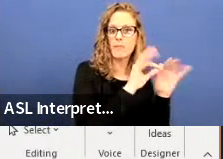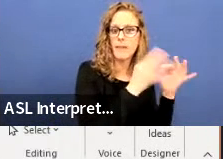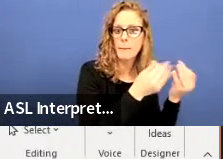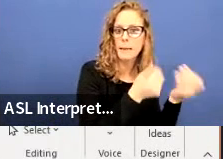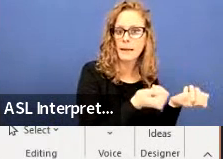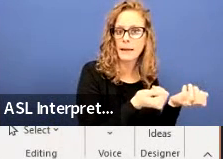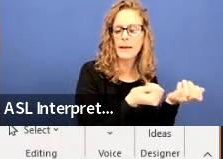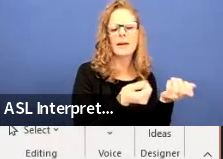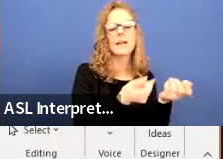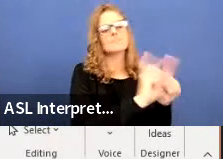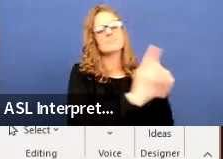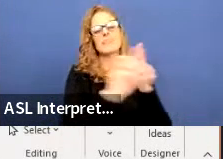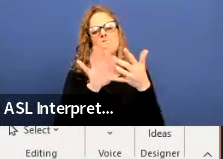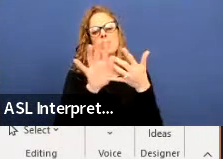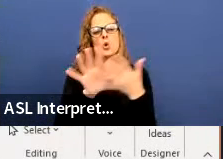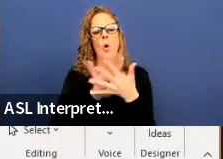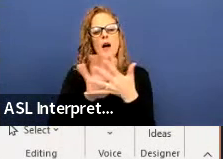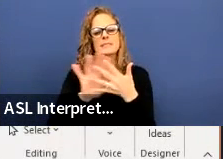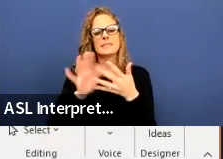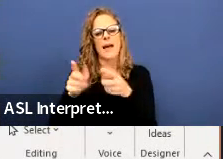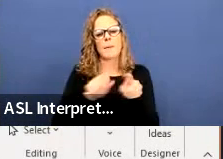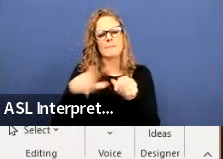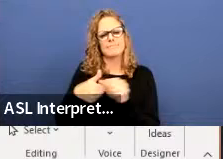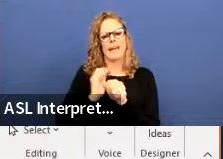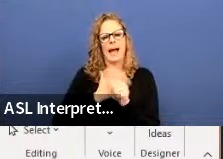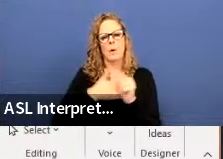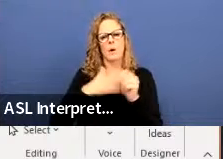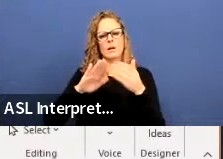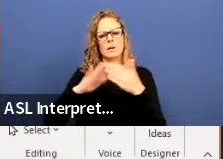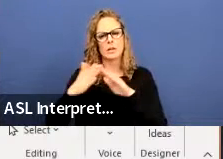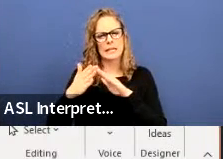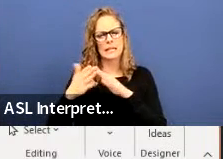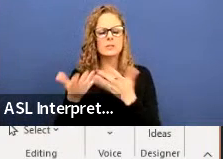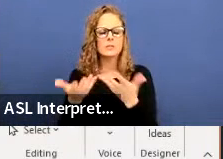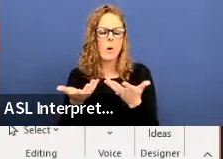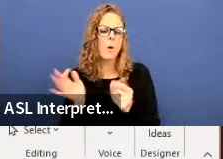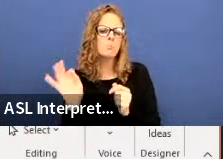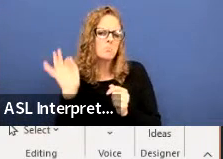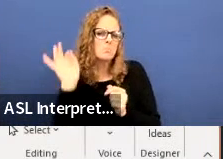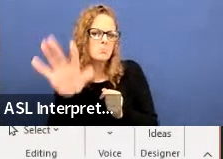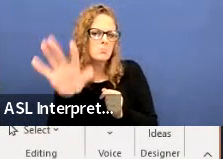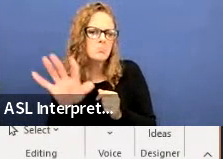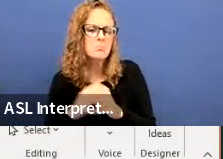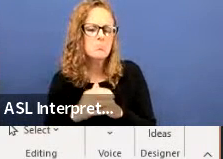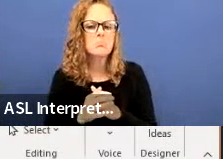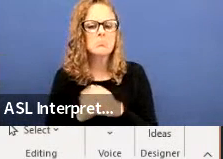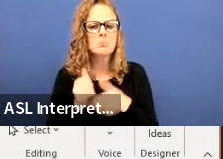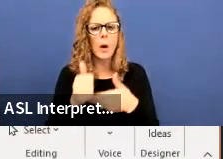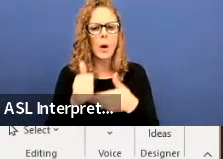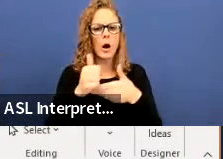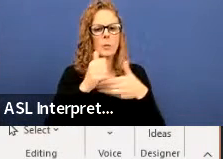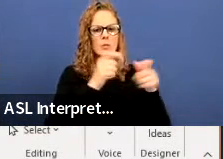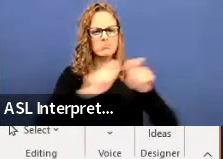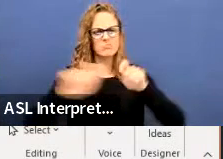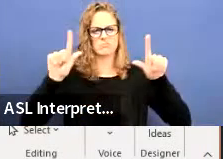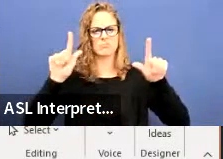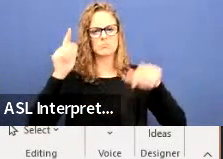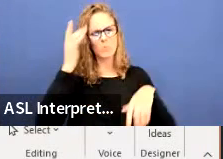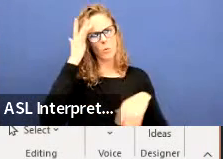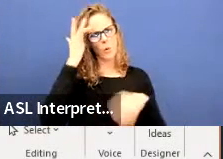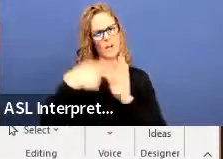that's happening within our community. So with that, I just wanted to kind of ground us on why are they showing the